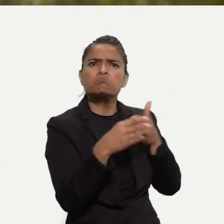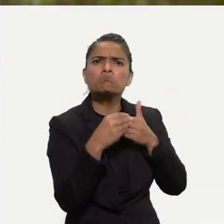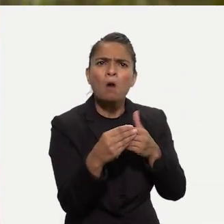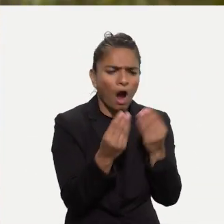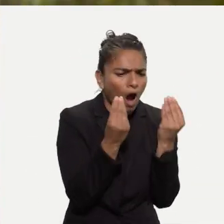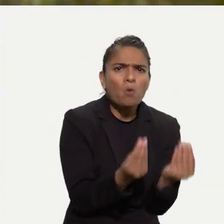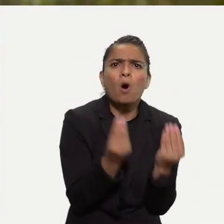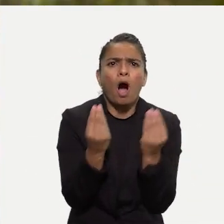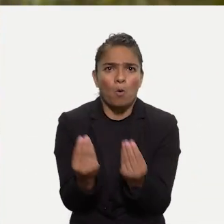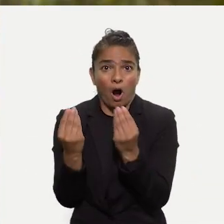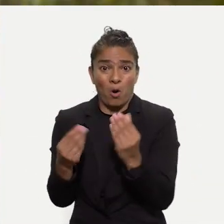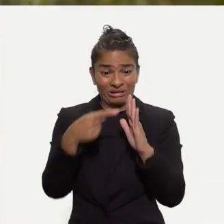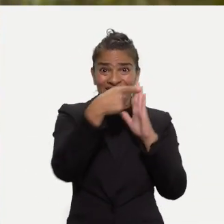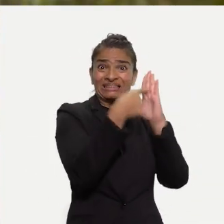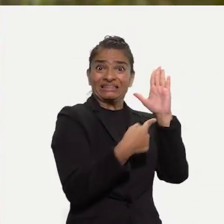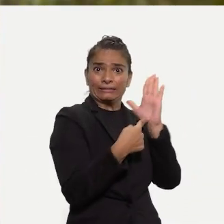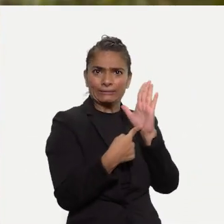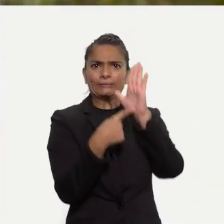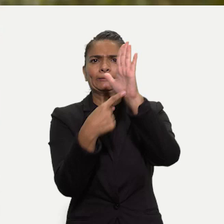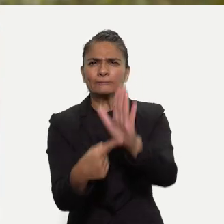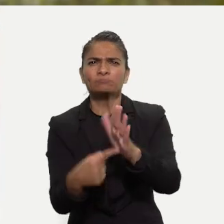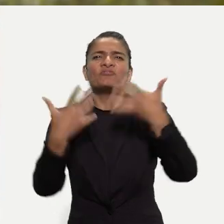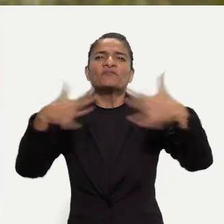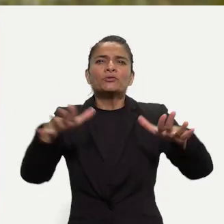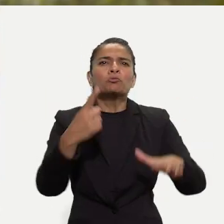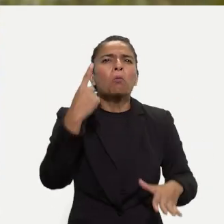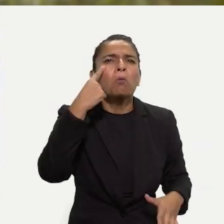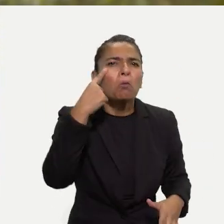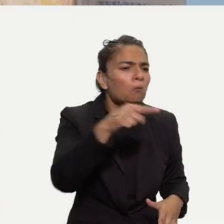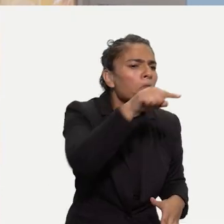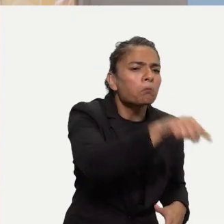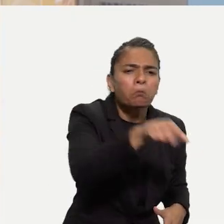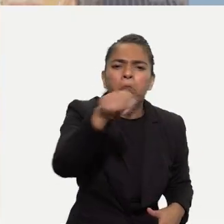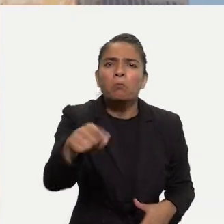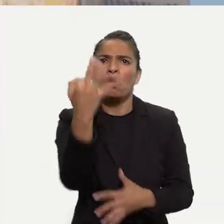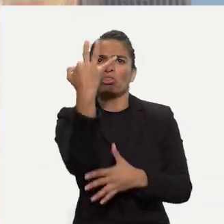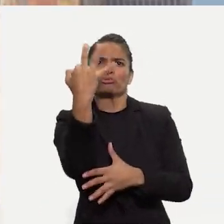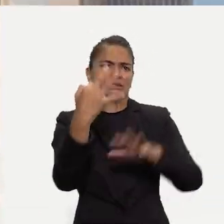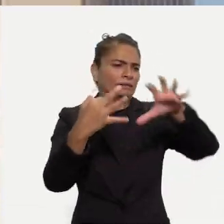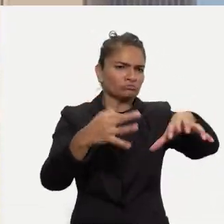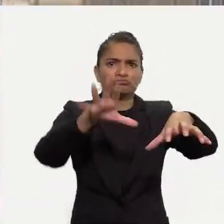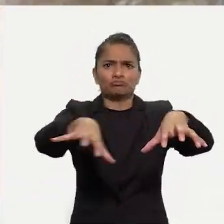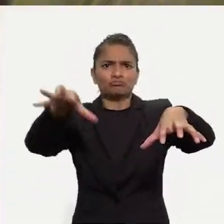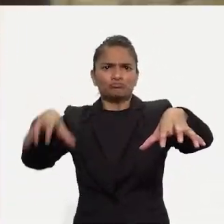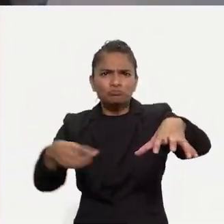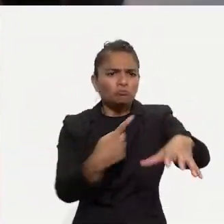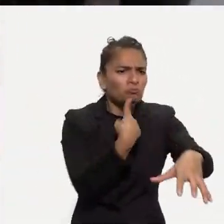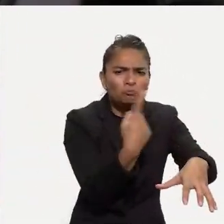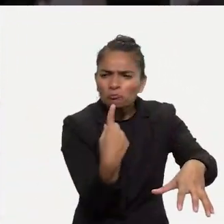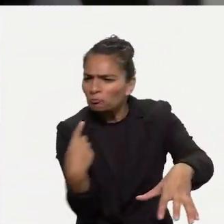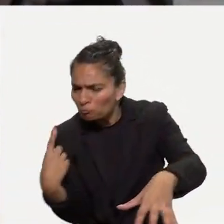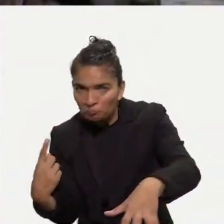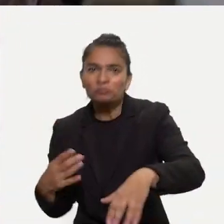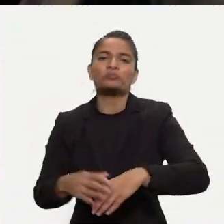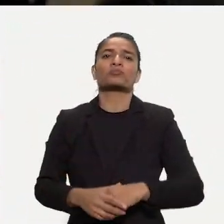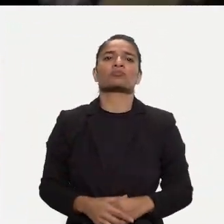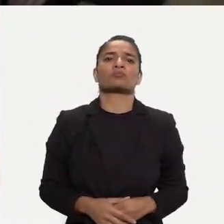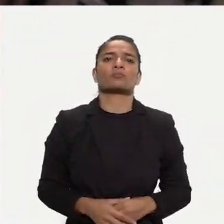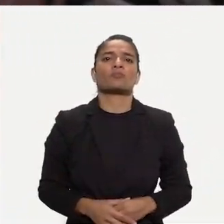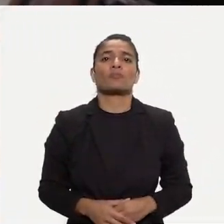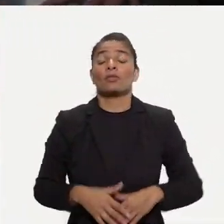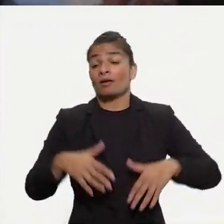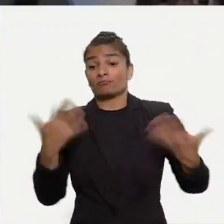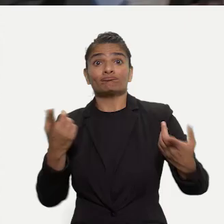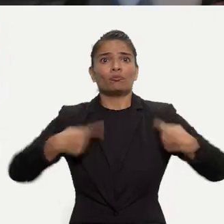solution. As currently, we have a guideline on urban greening, where we managed to have 3 pilot areas in